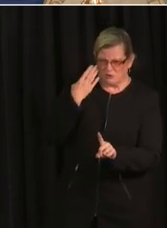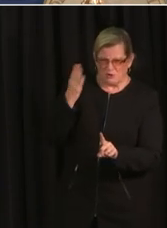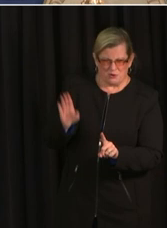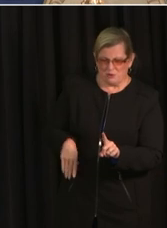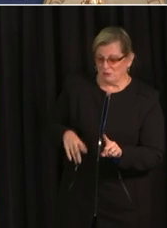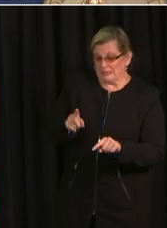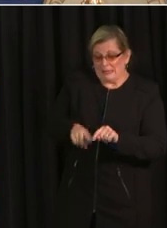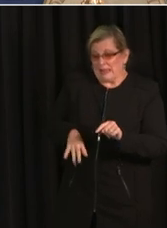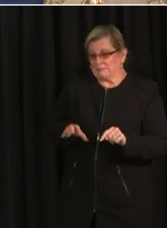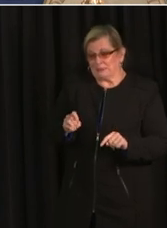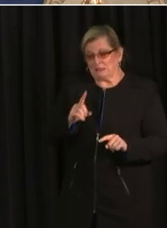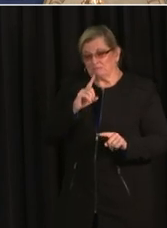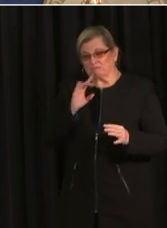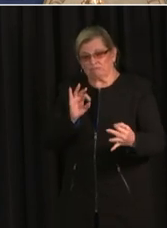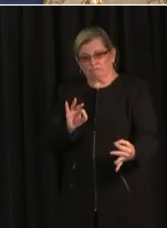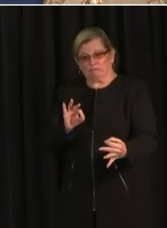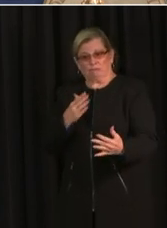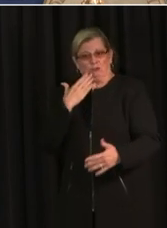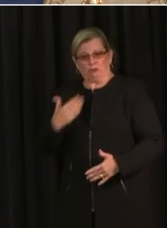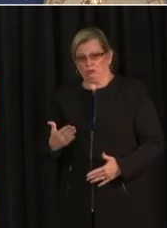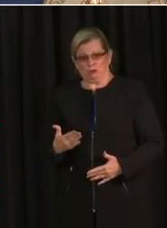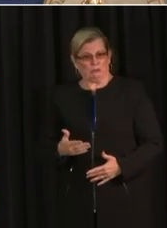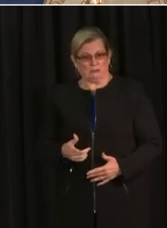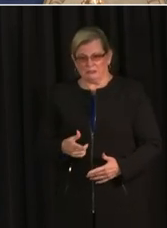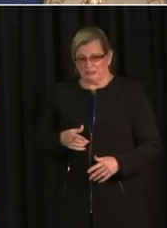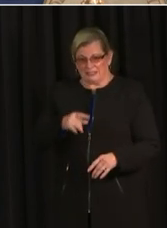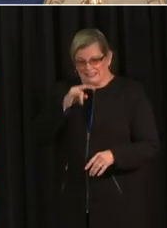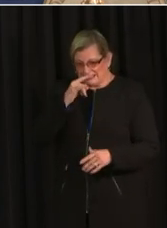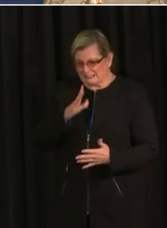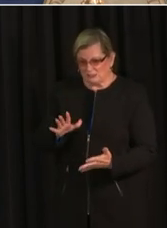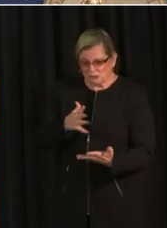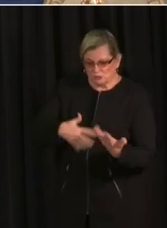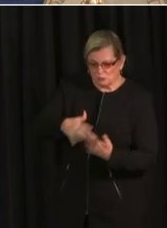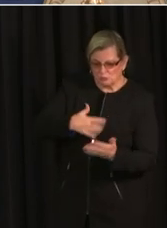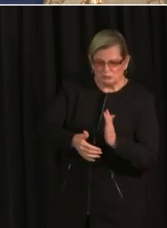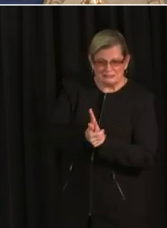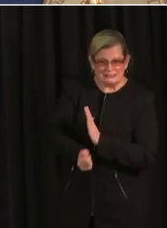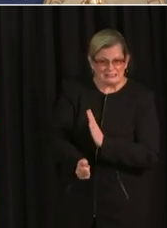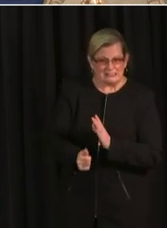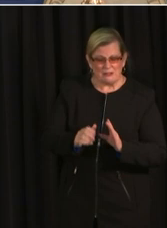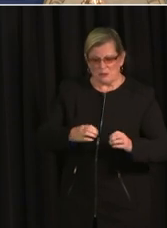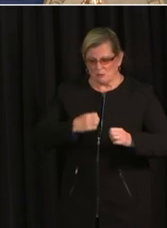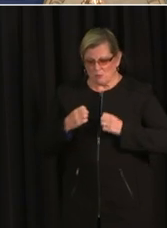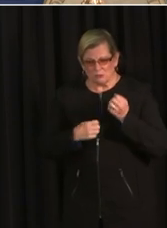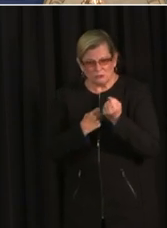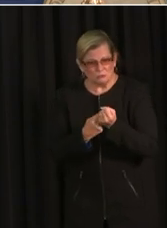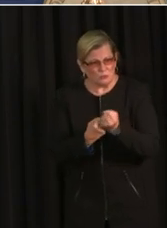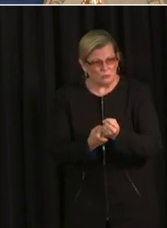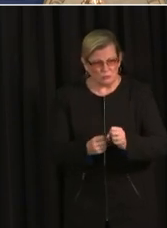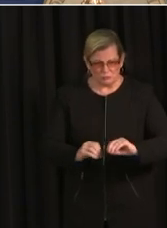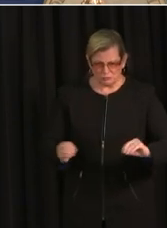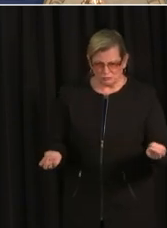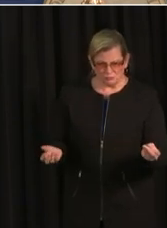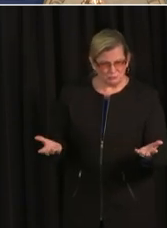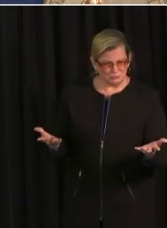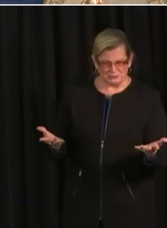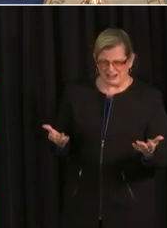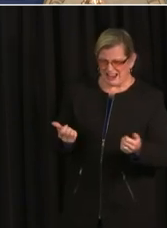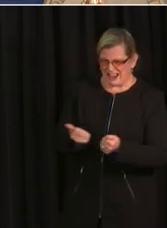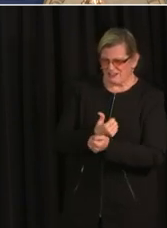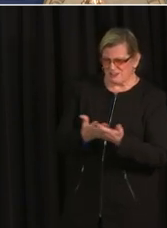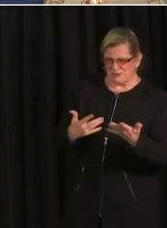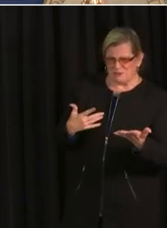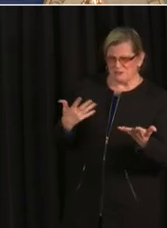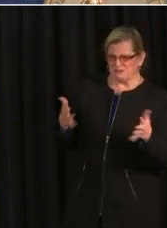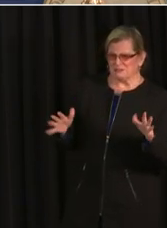good. It's not good academically, socially, or emotionally. So everything that we do to